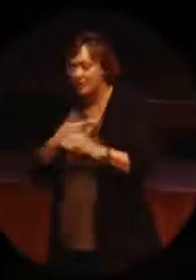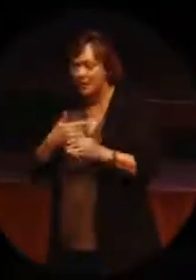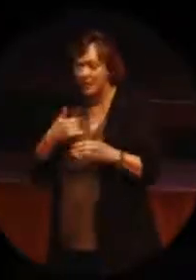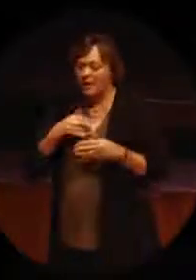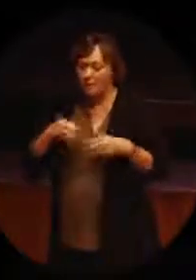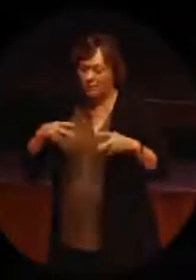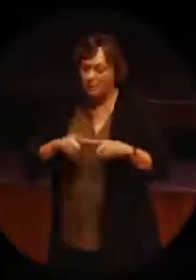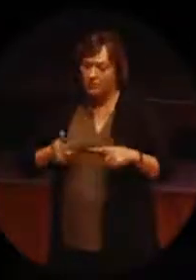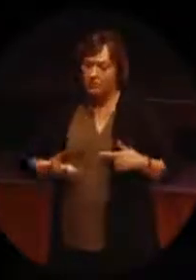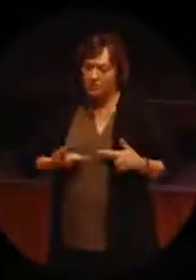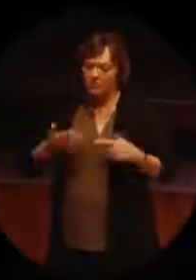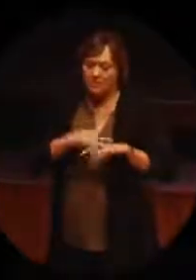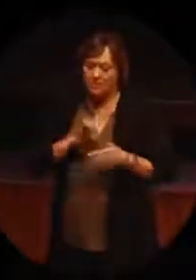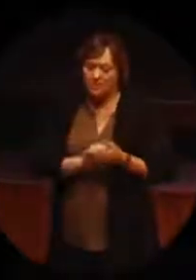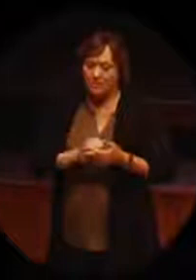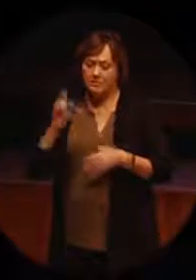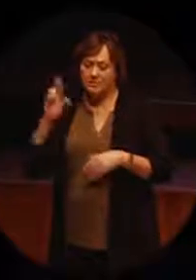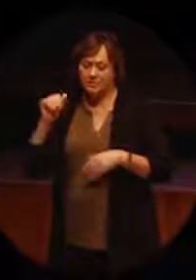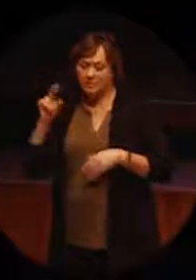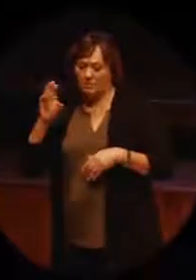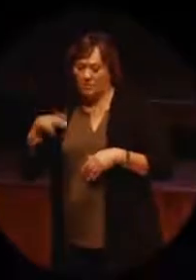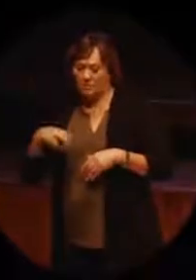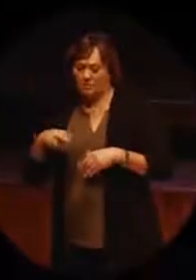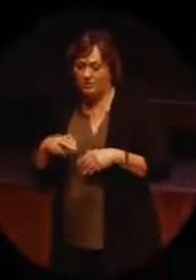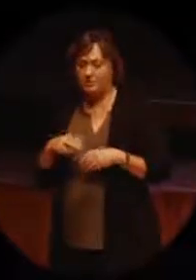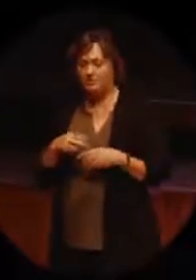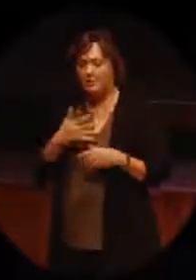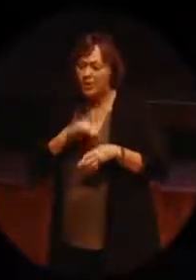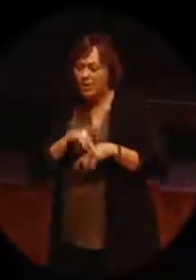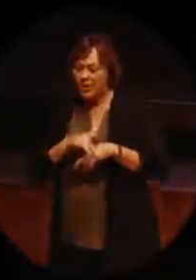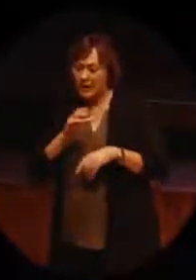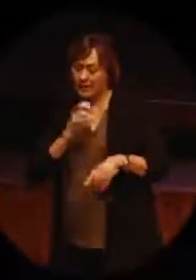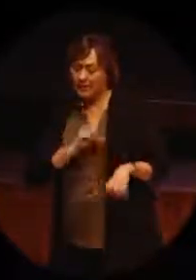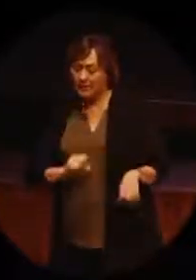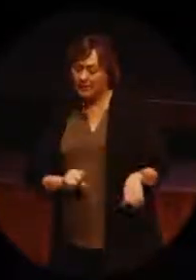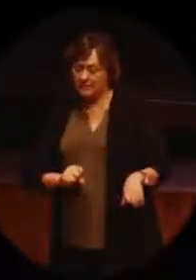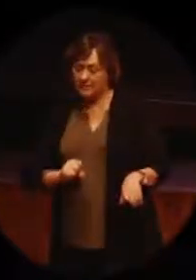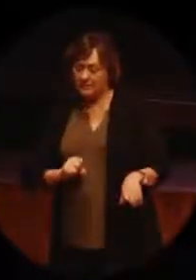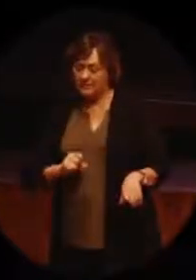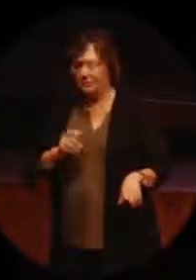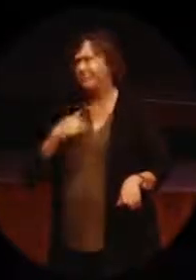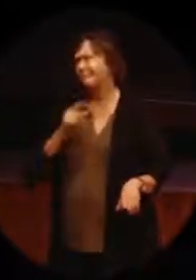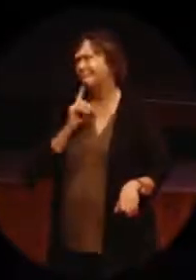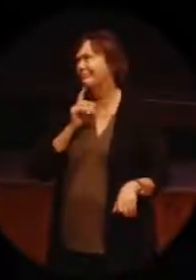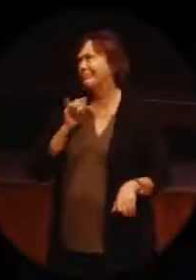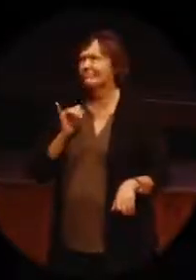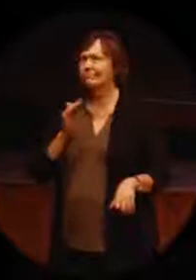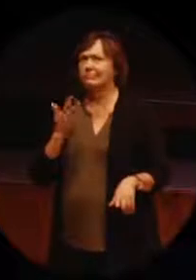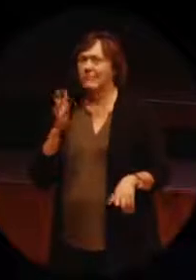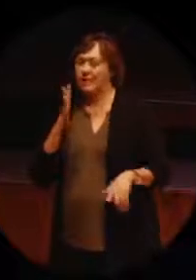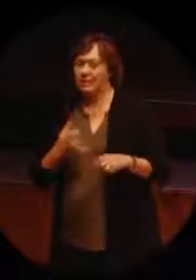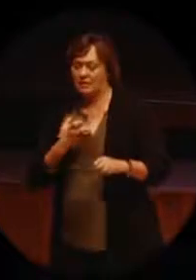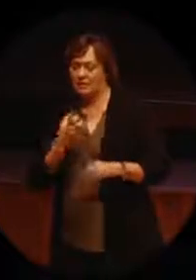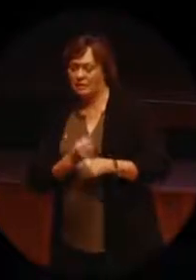county. So we had the privilege of living on this ranch. And from a very early age, I mean, we're